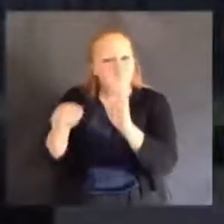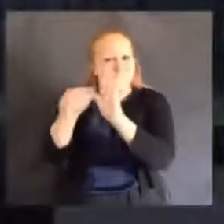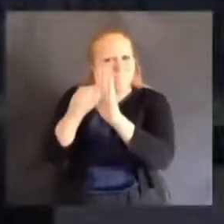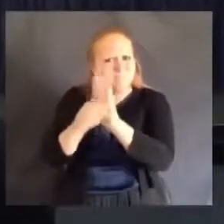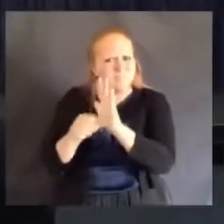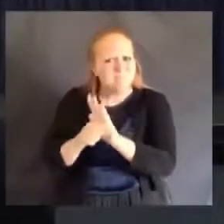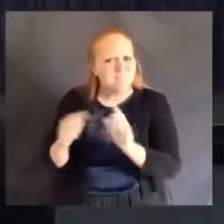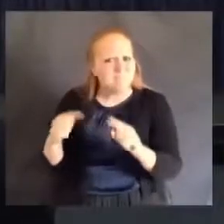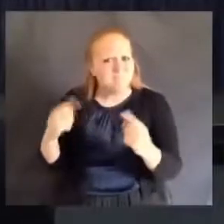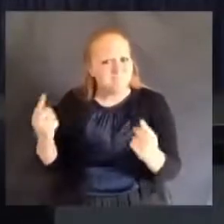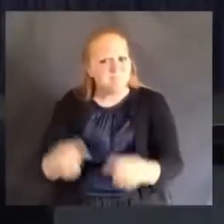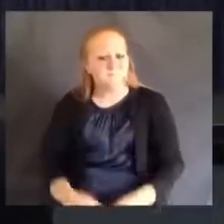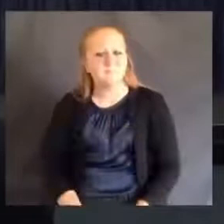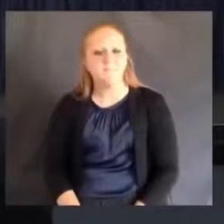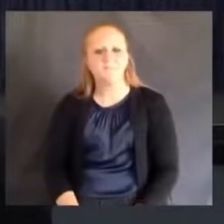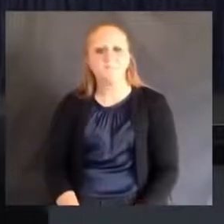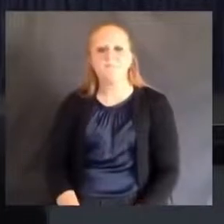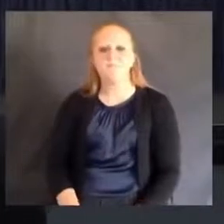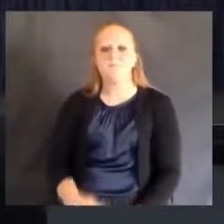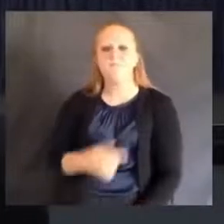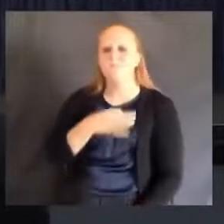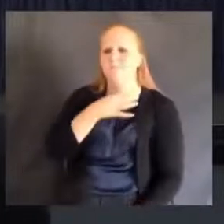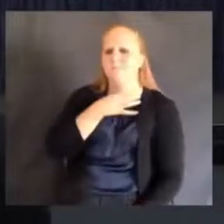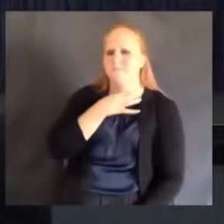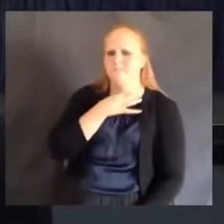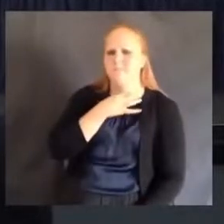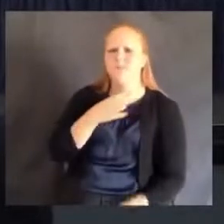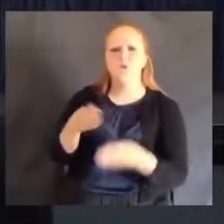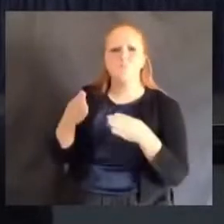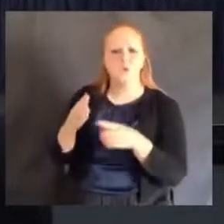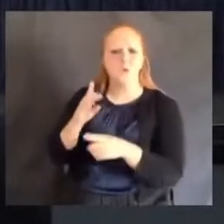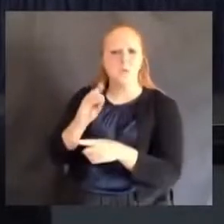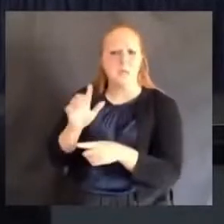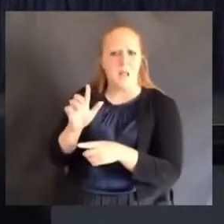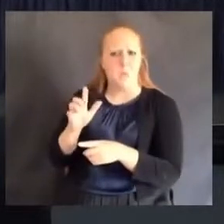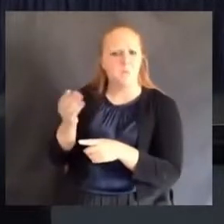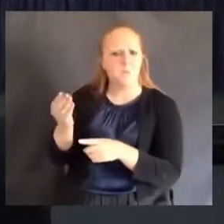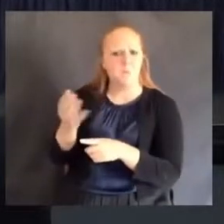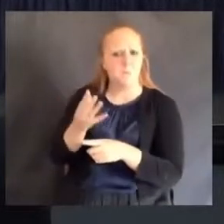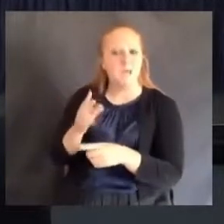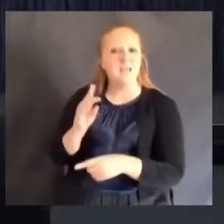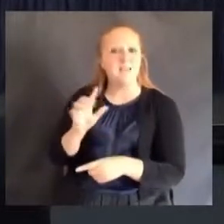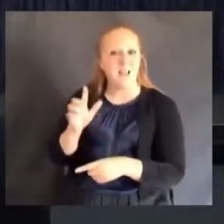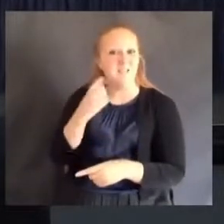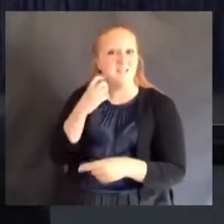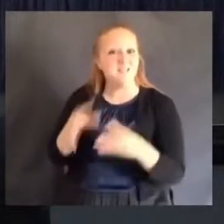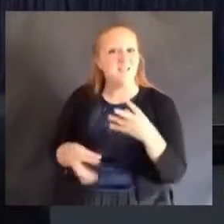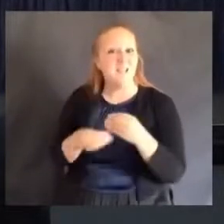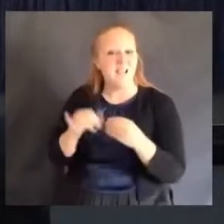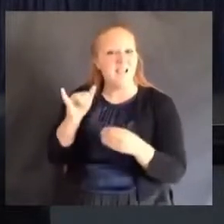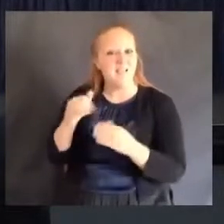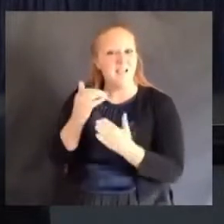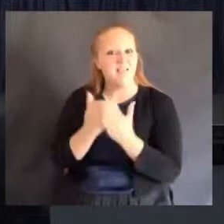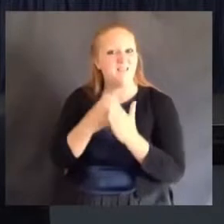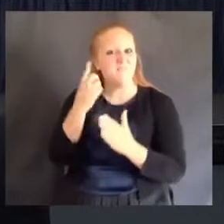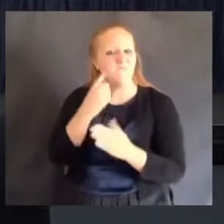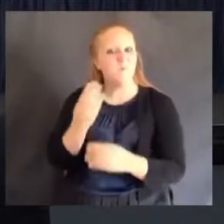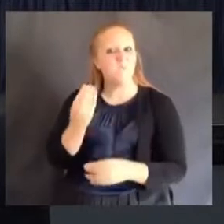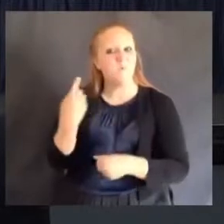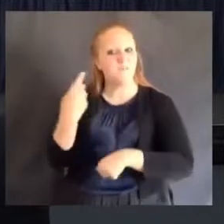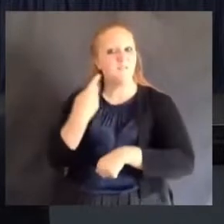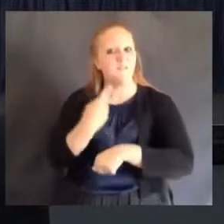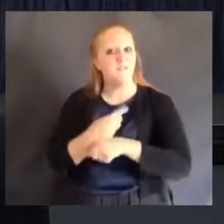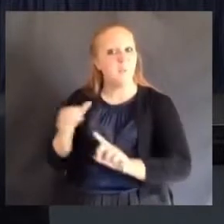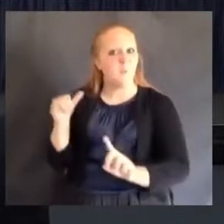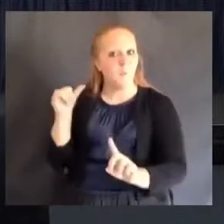Governor Yes, John Luis. from Delaware expressed dismay at Delaware being added to the list of the 14-day quarantine. He said Delaware